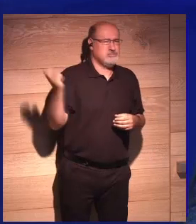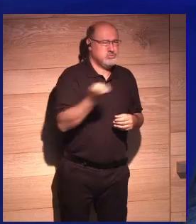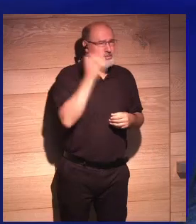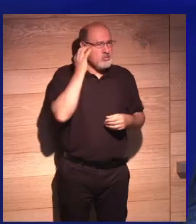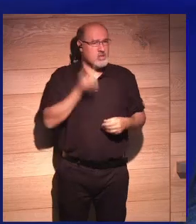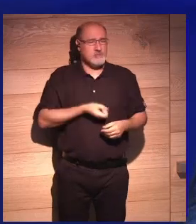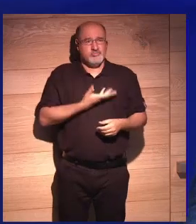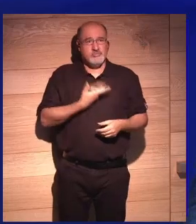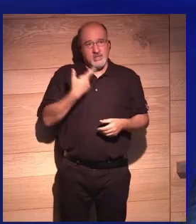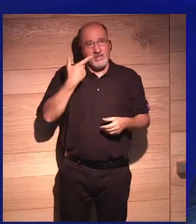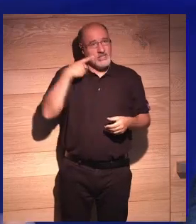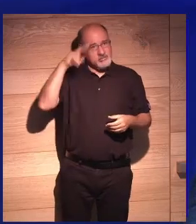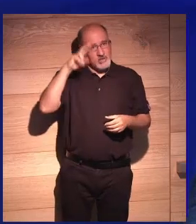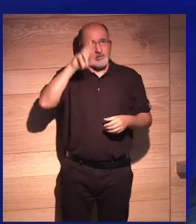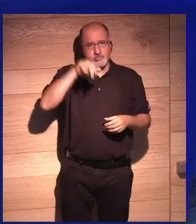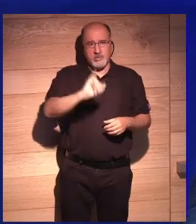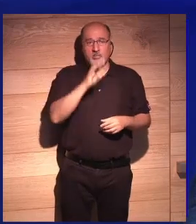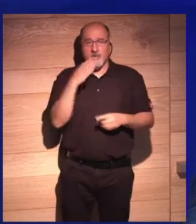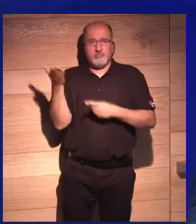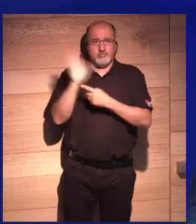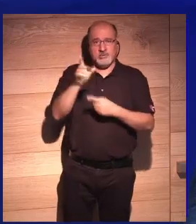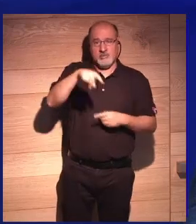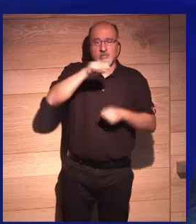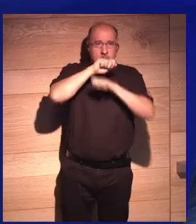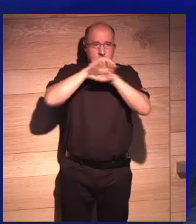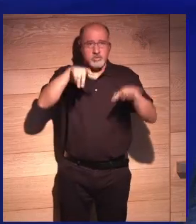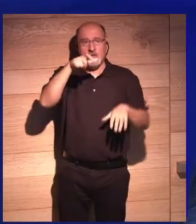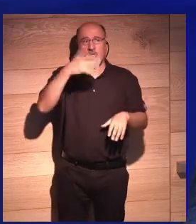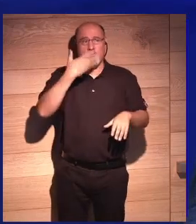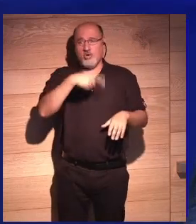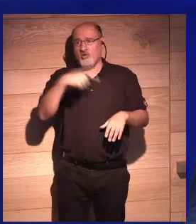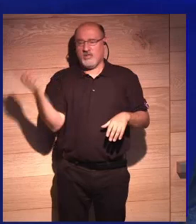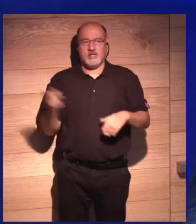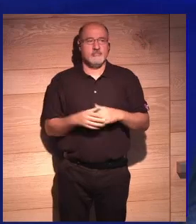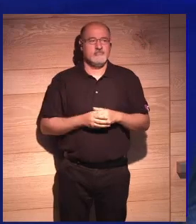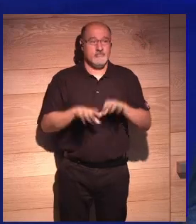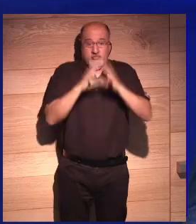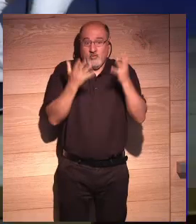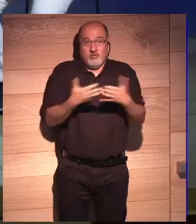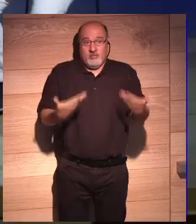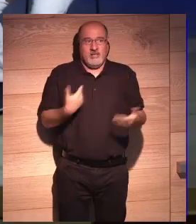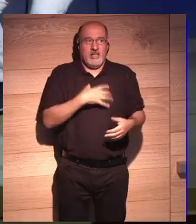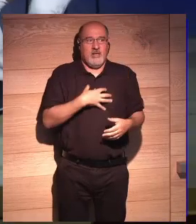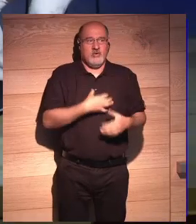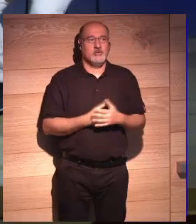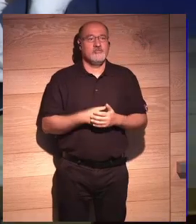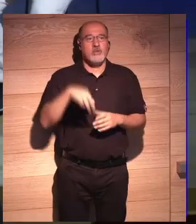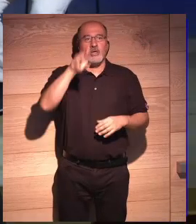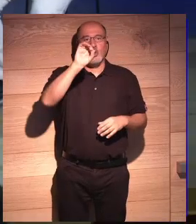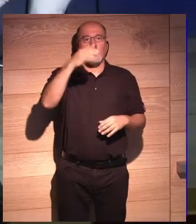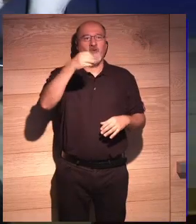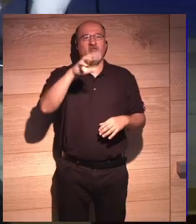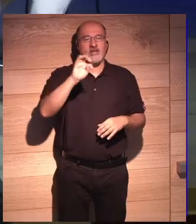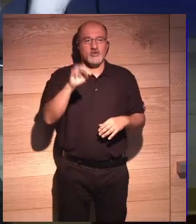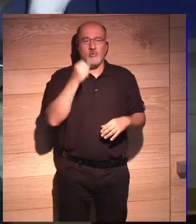profiles. And we need to make these profiles be known by people. So this is what I'm doing